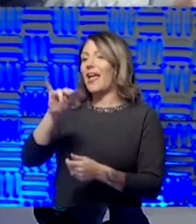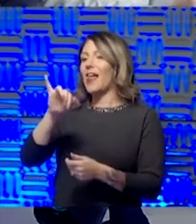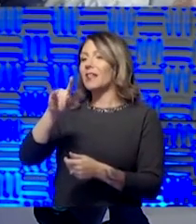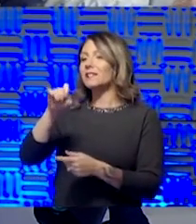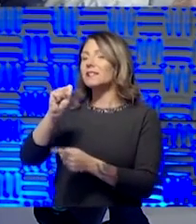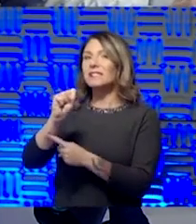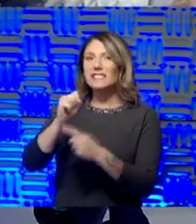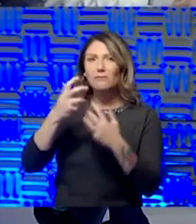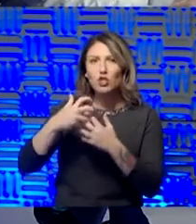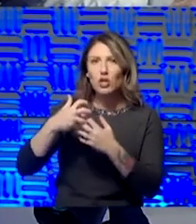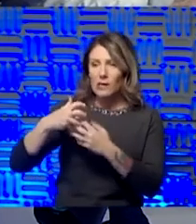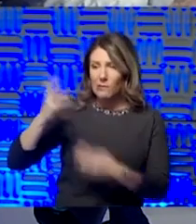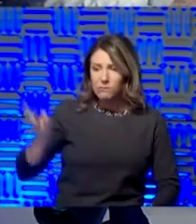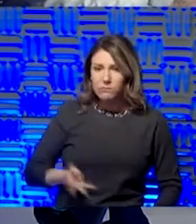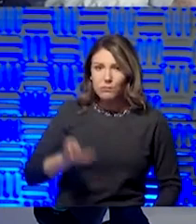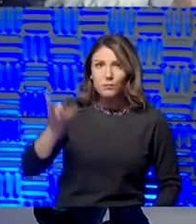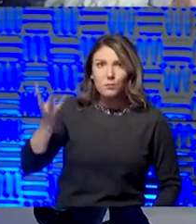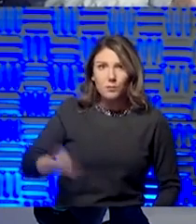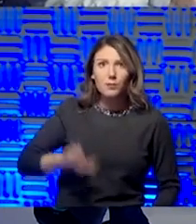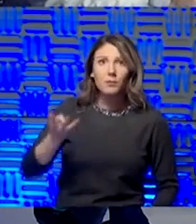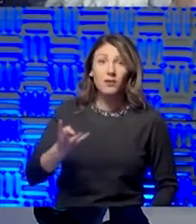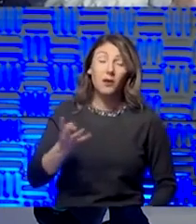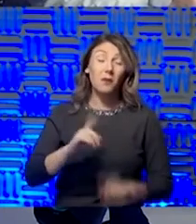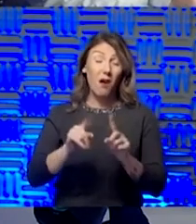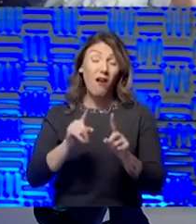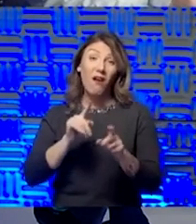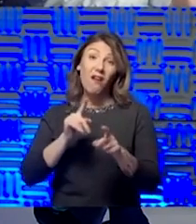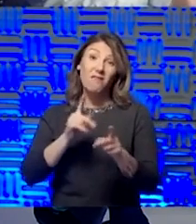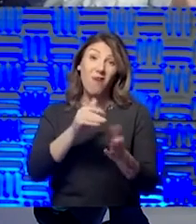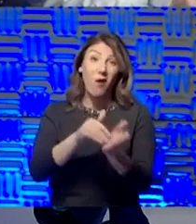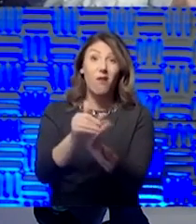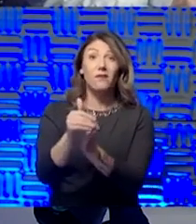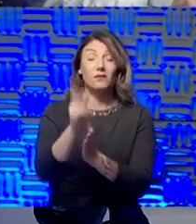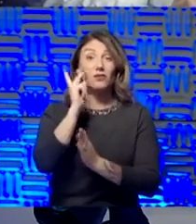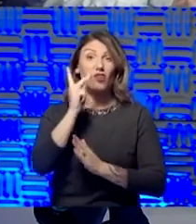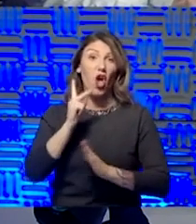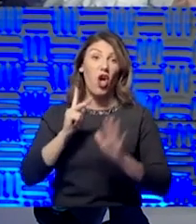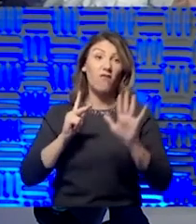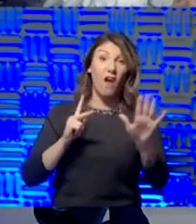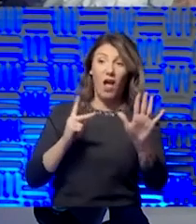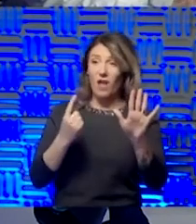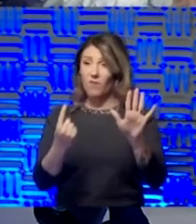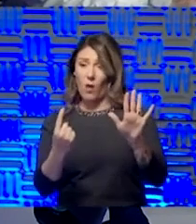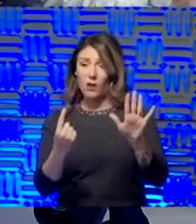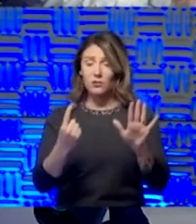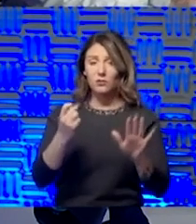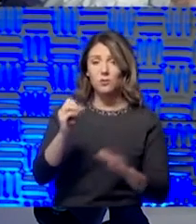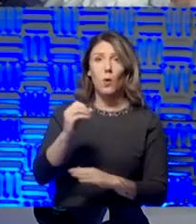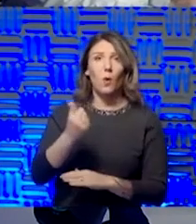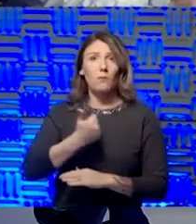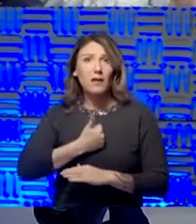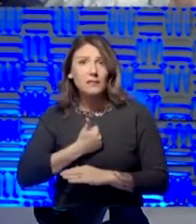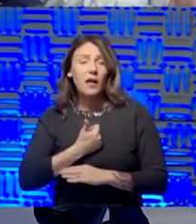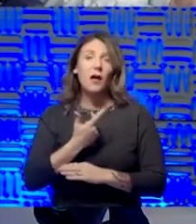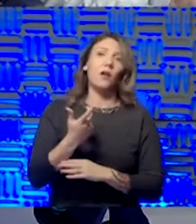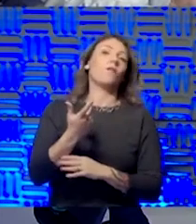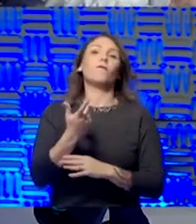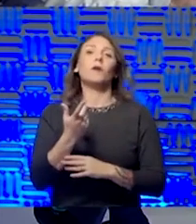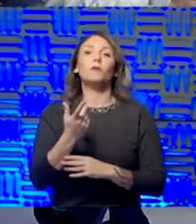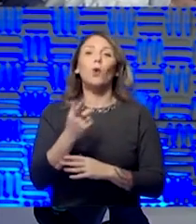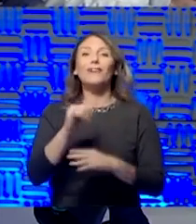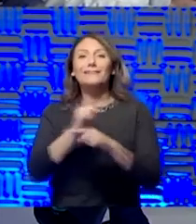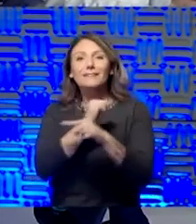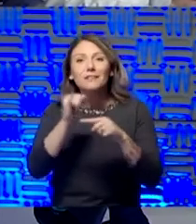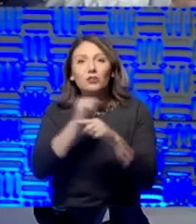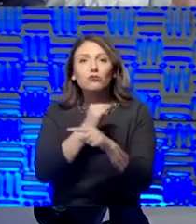ratio I saw for an entire week was at least 5-to-1. So quite often, myself, intern, residents, we were drawing gases, we were adjusting